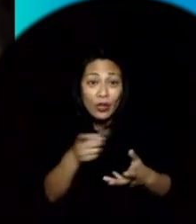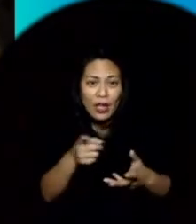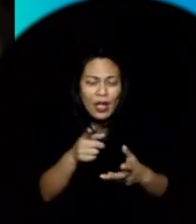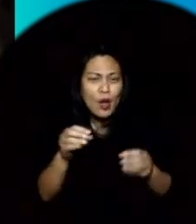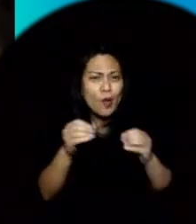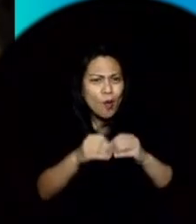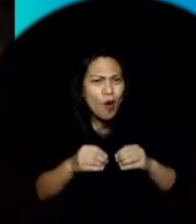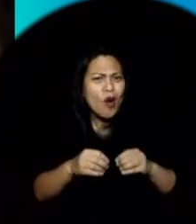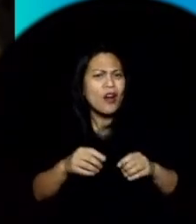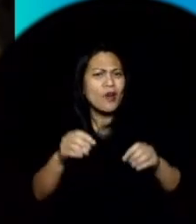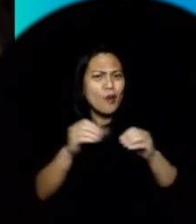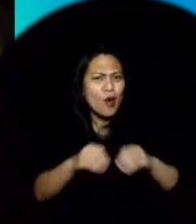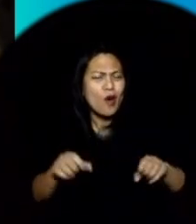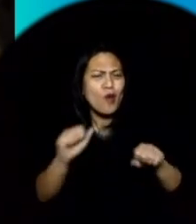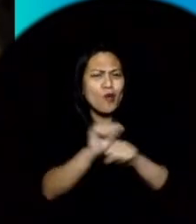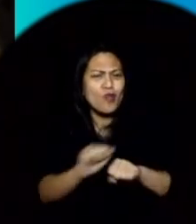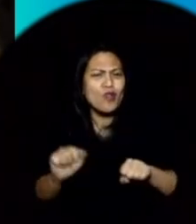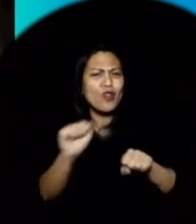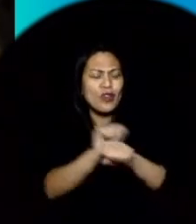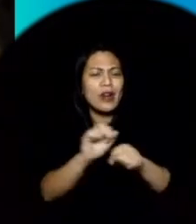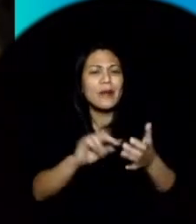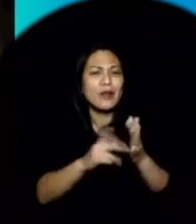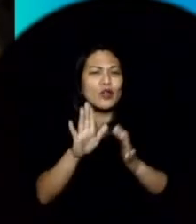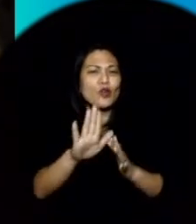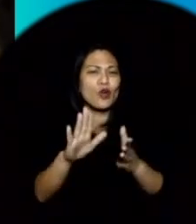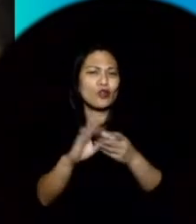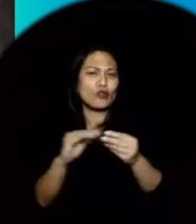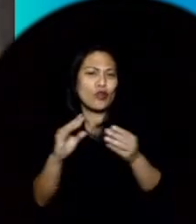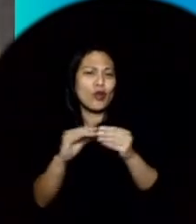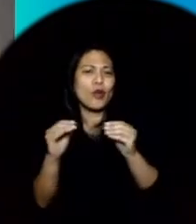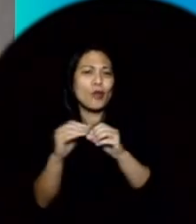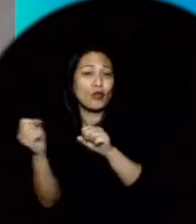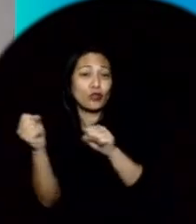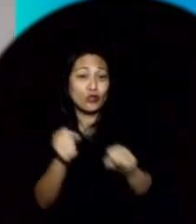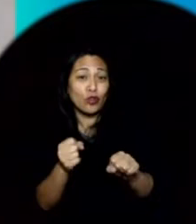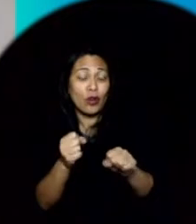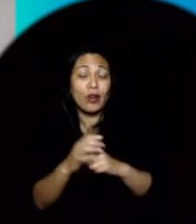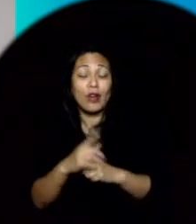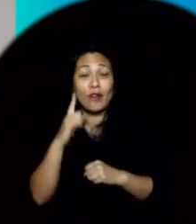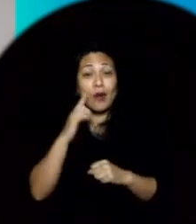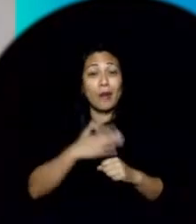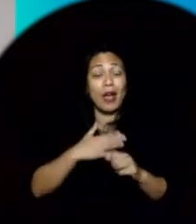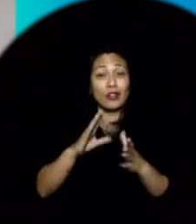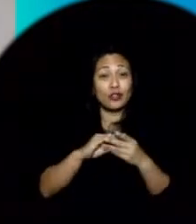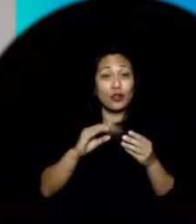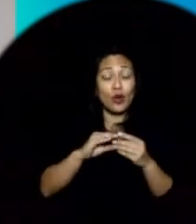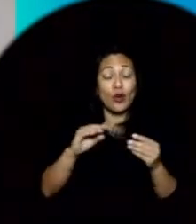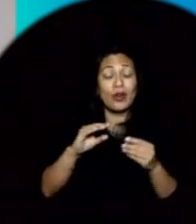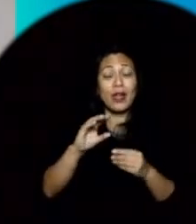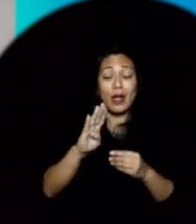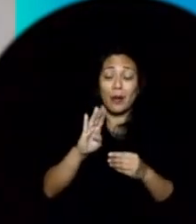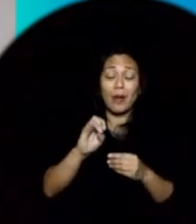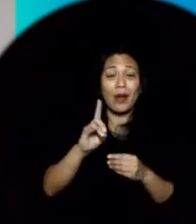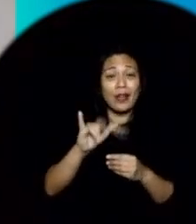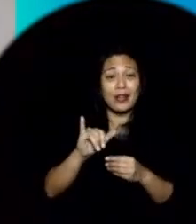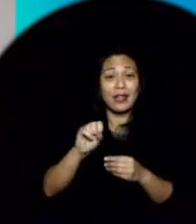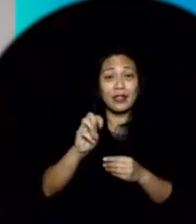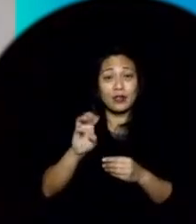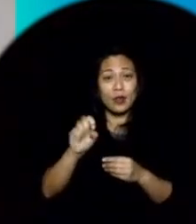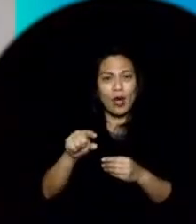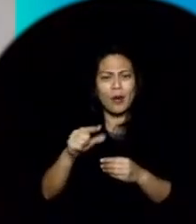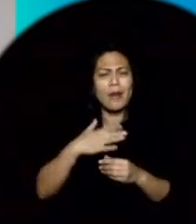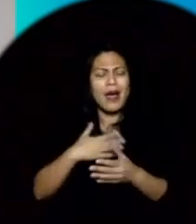they need to work to get what they want, the stronger the story. In Body Swap, Hallie is my